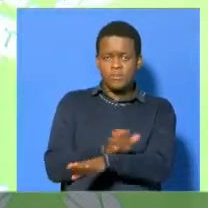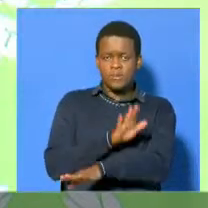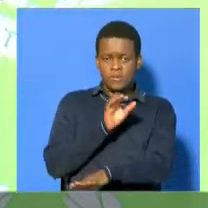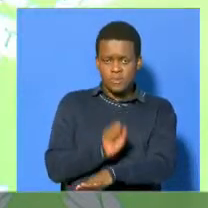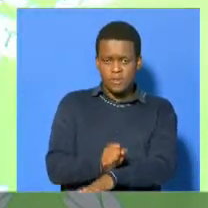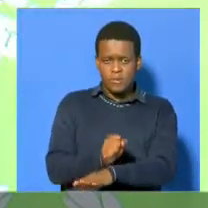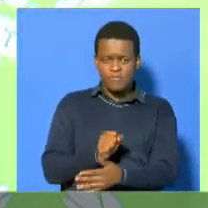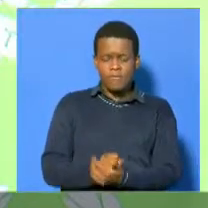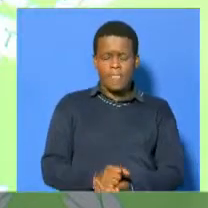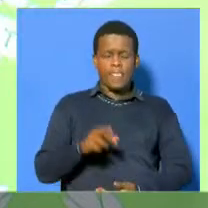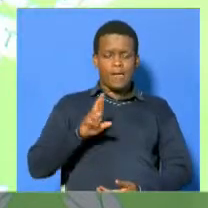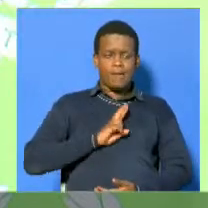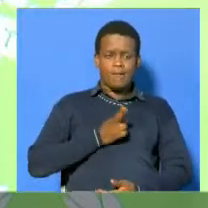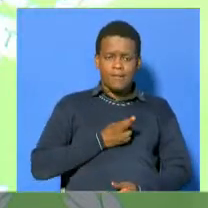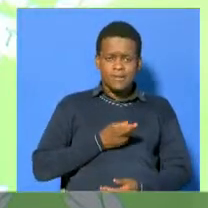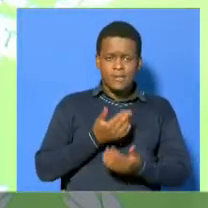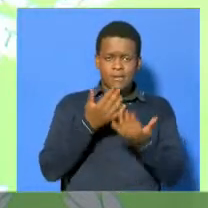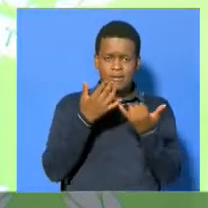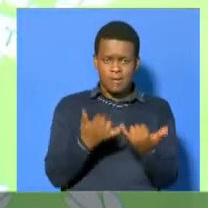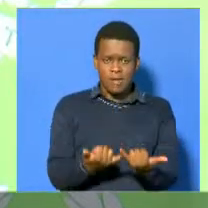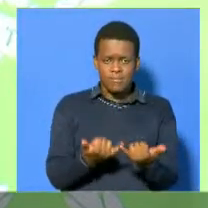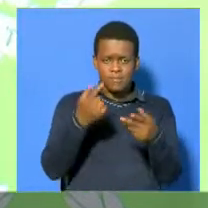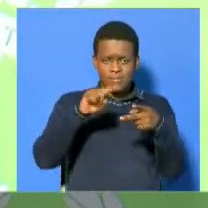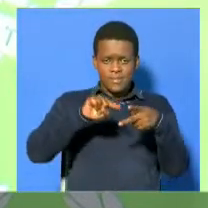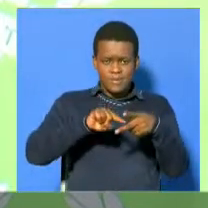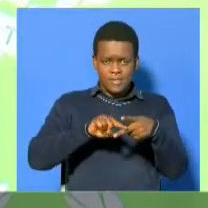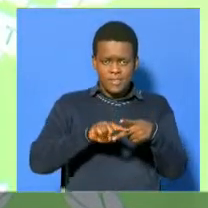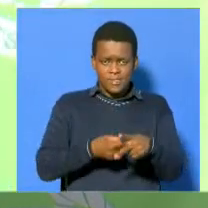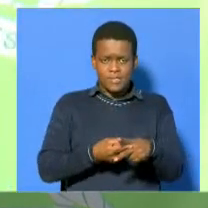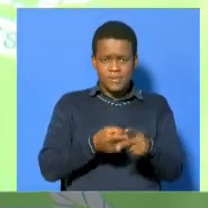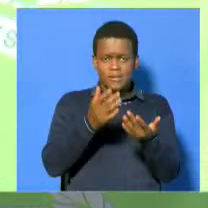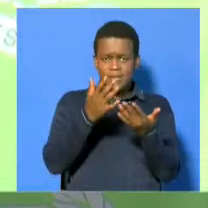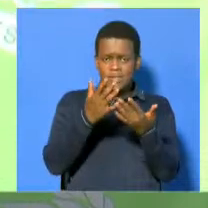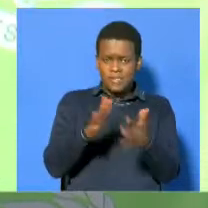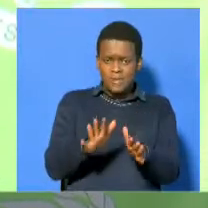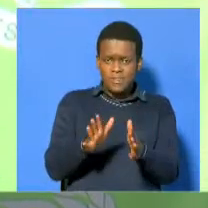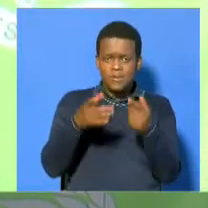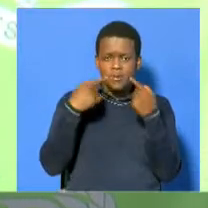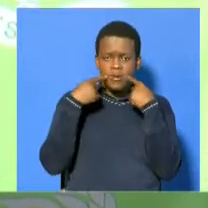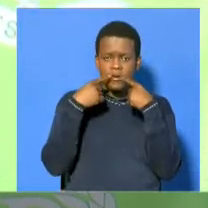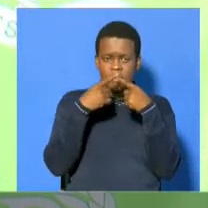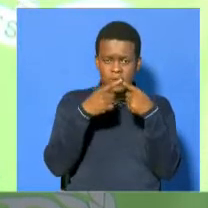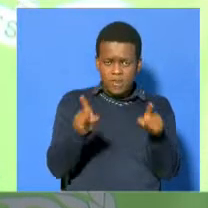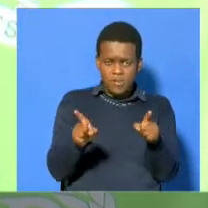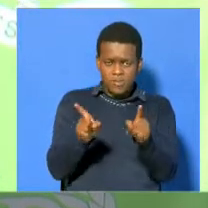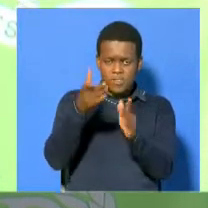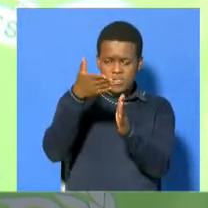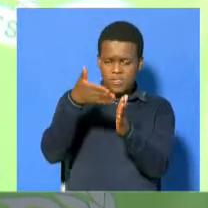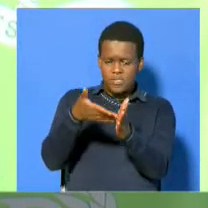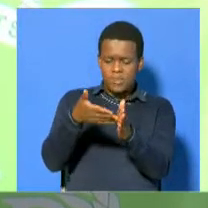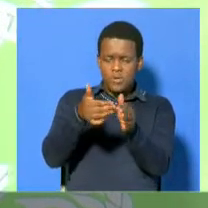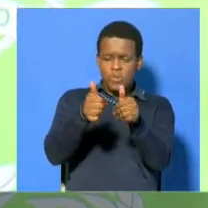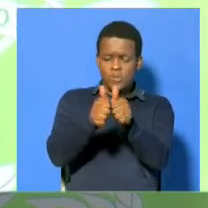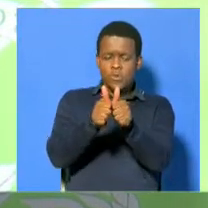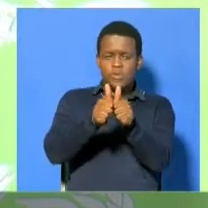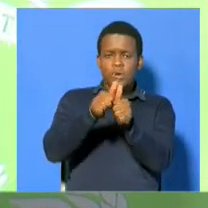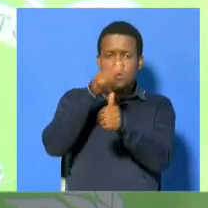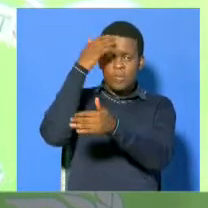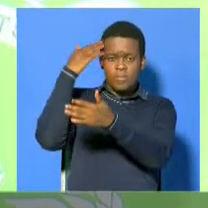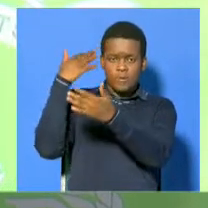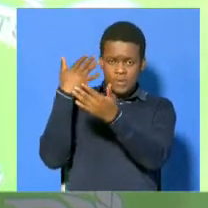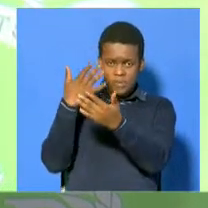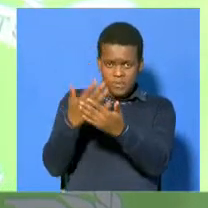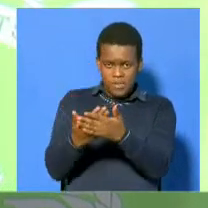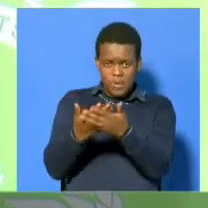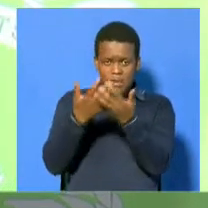and we have started even taking it to prisoners, that there is the recently